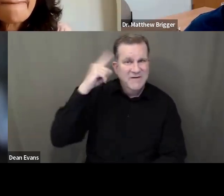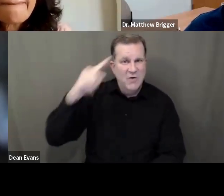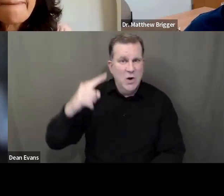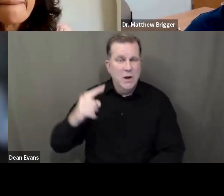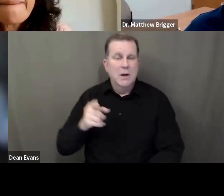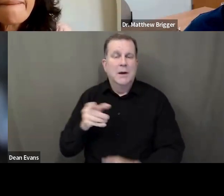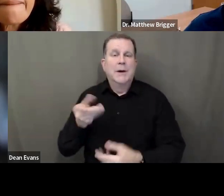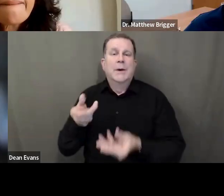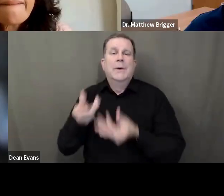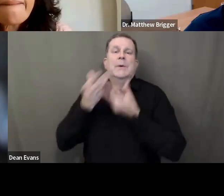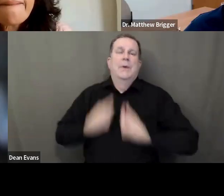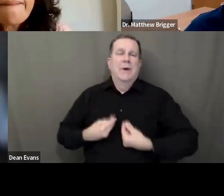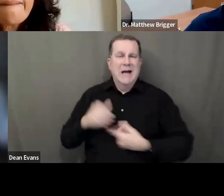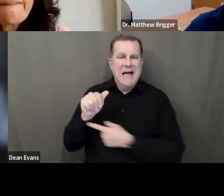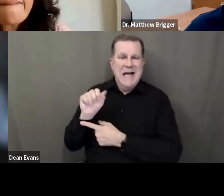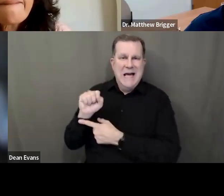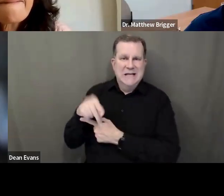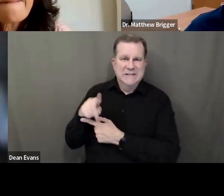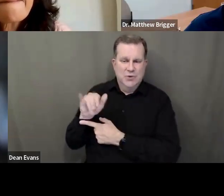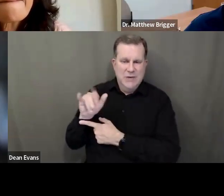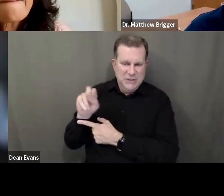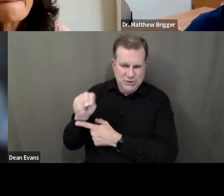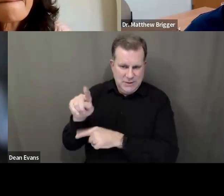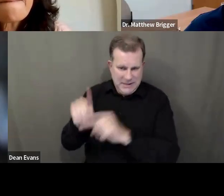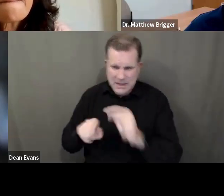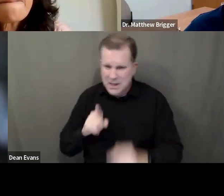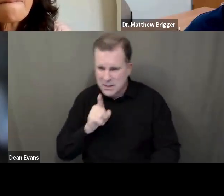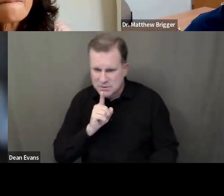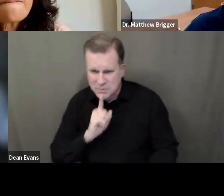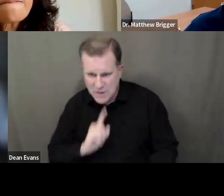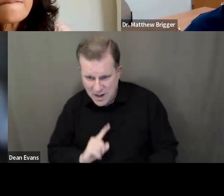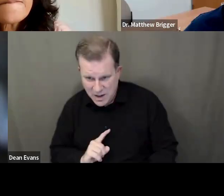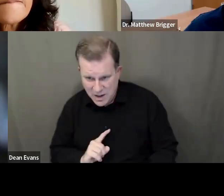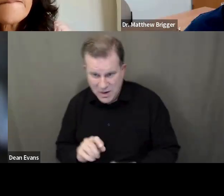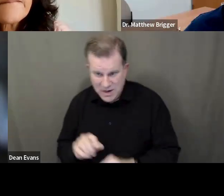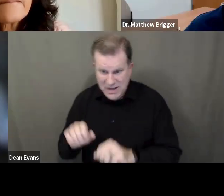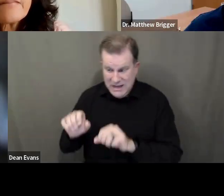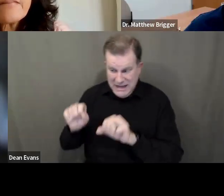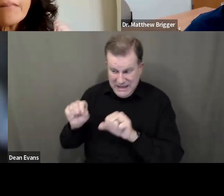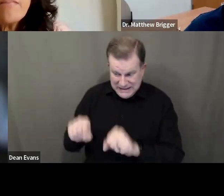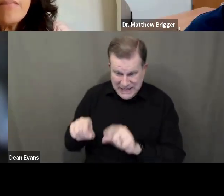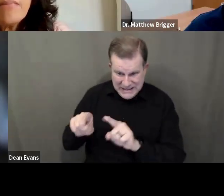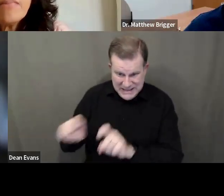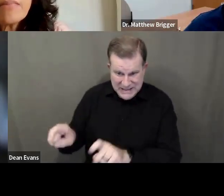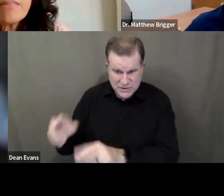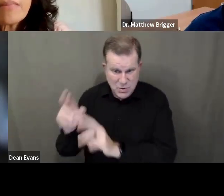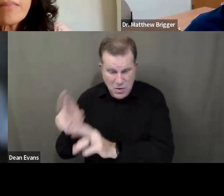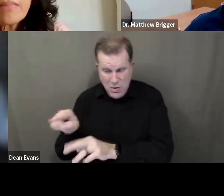swallow enough barium for a good test ever hope to eat orally?